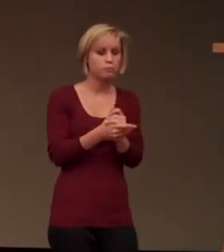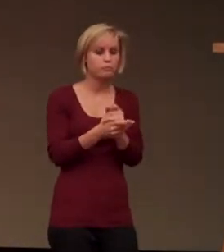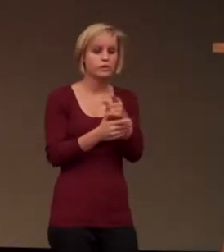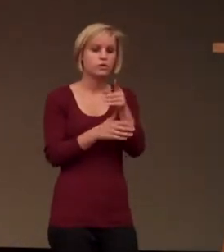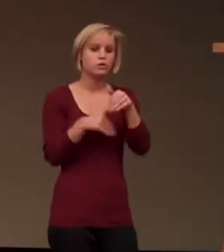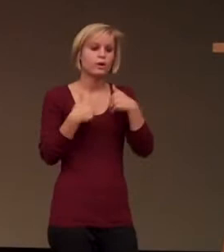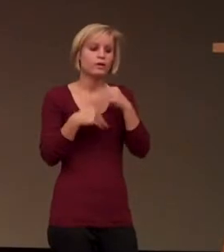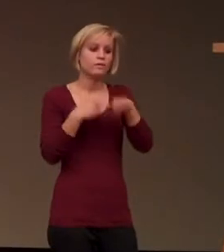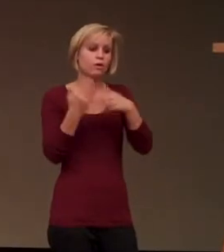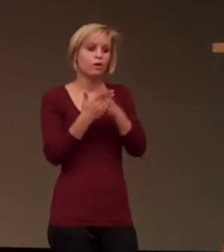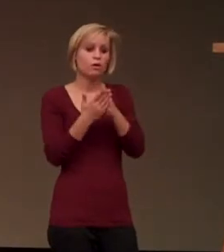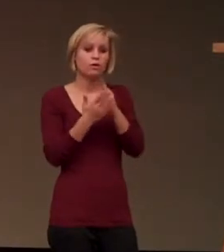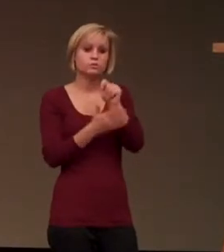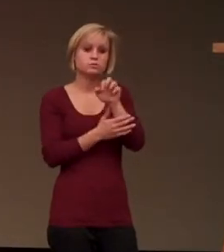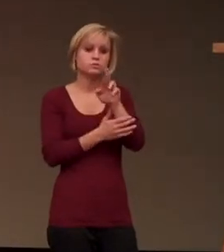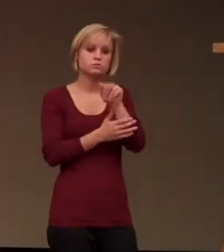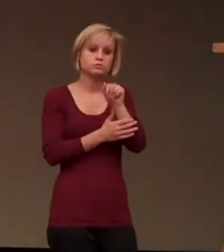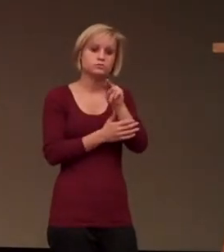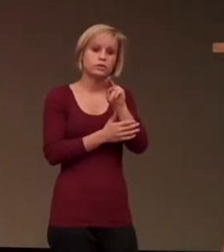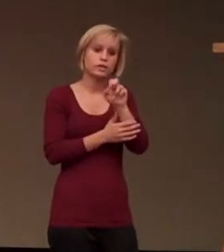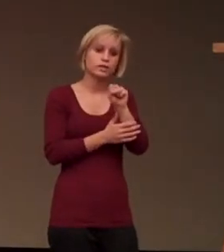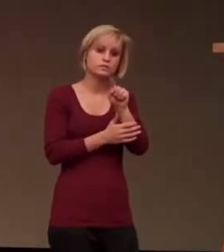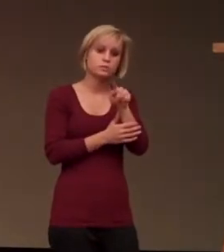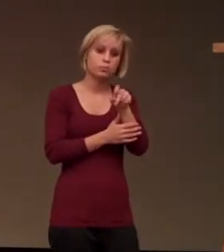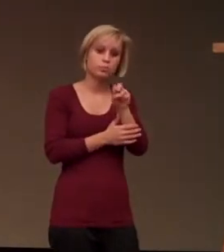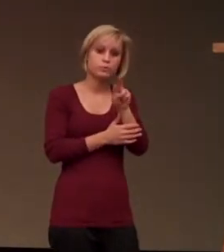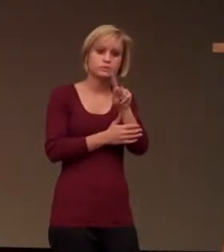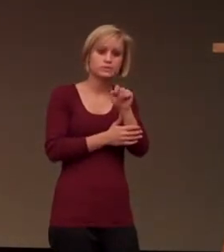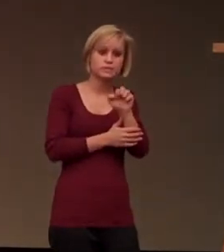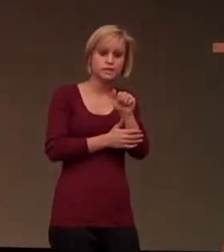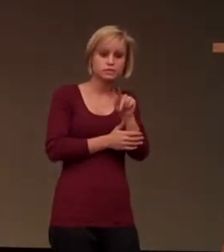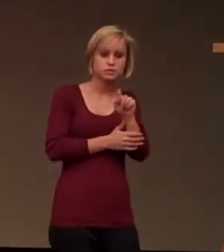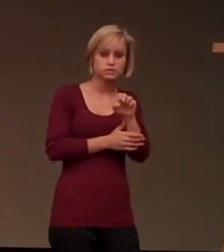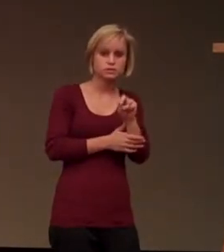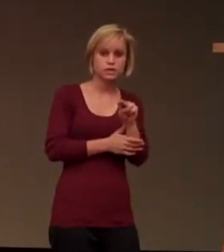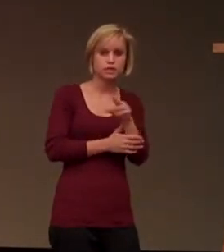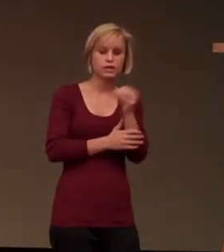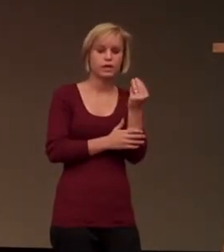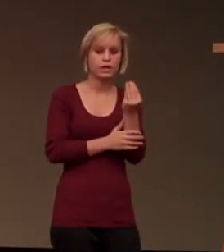the transportation here that you could think of, and we're at the